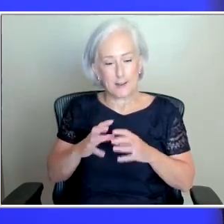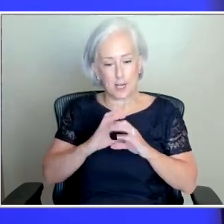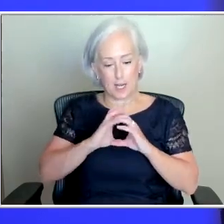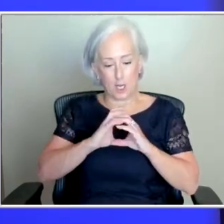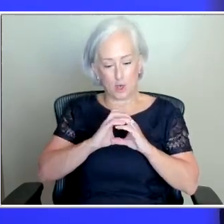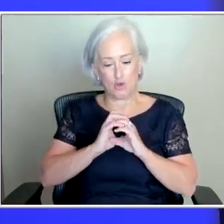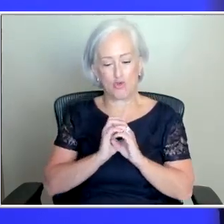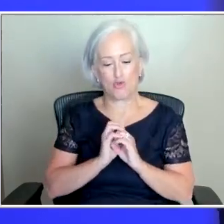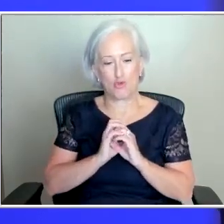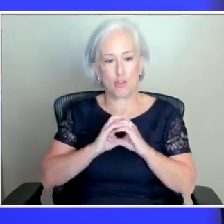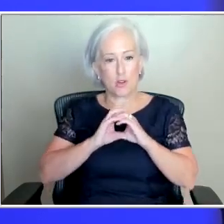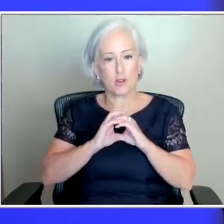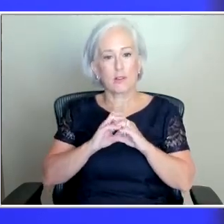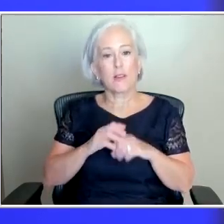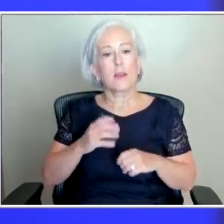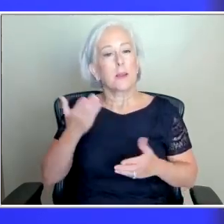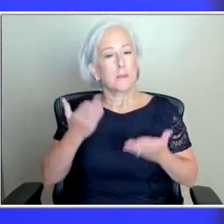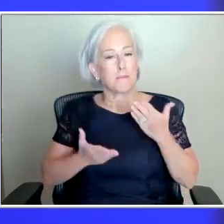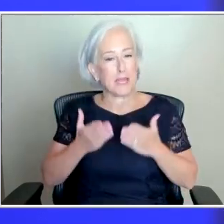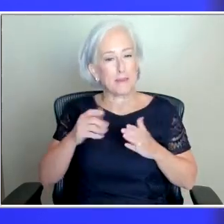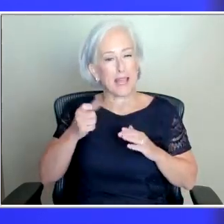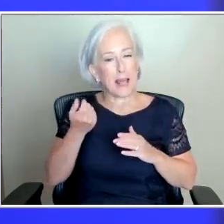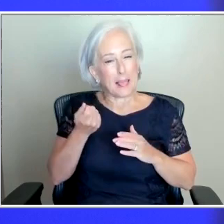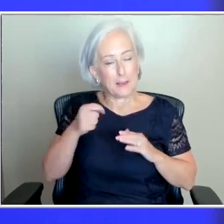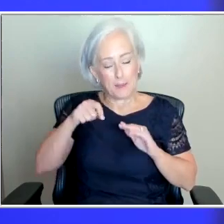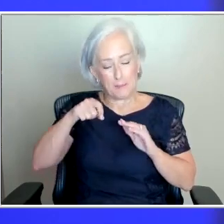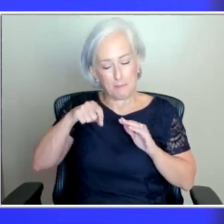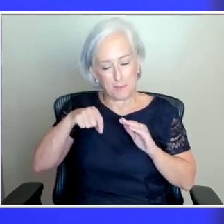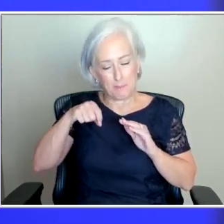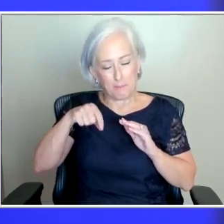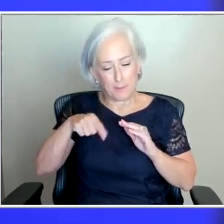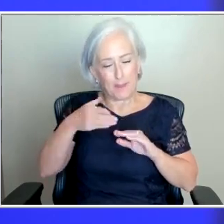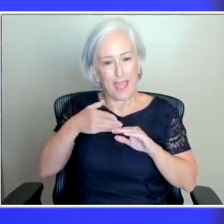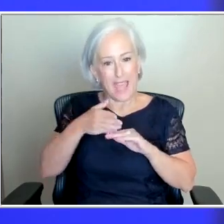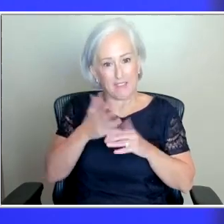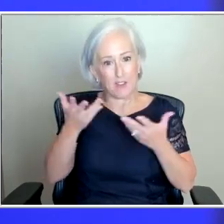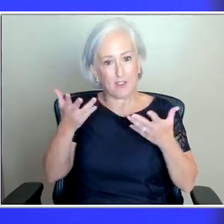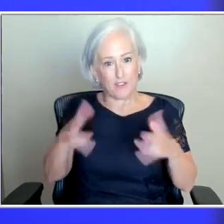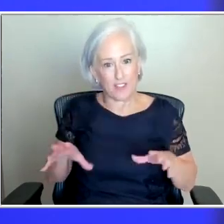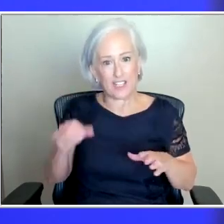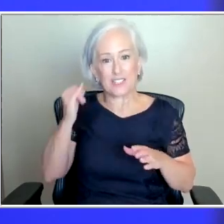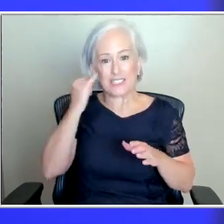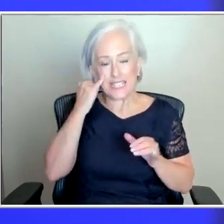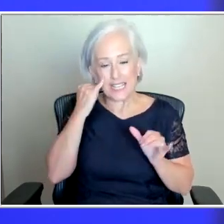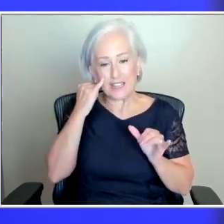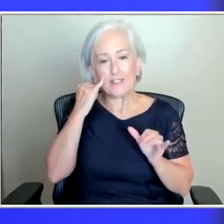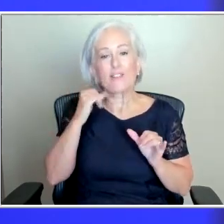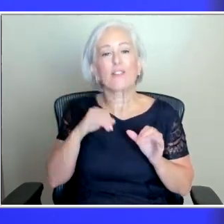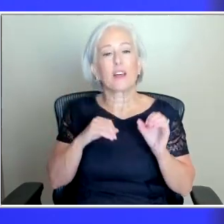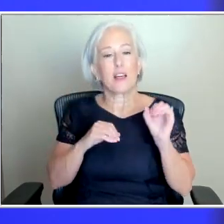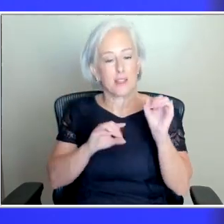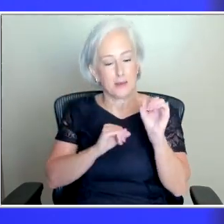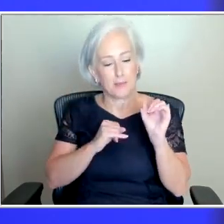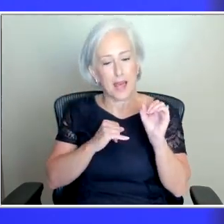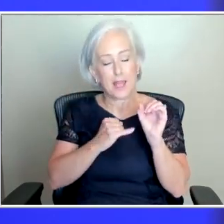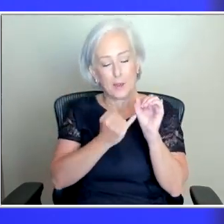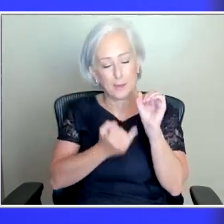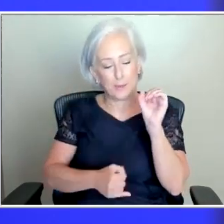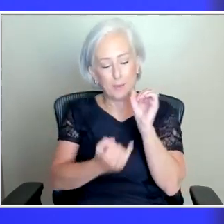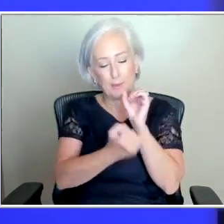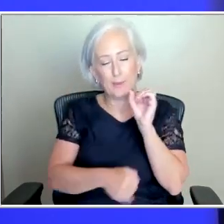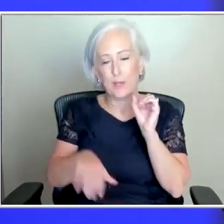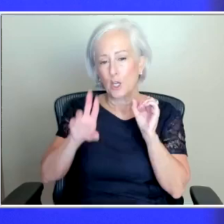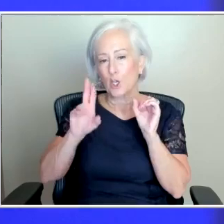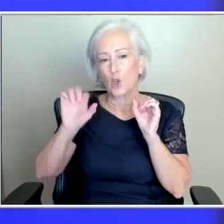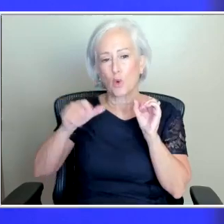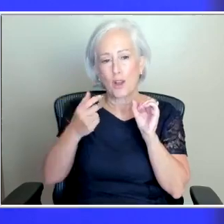after they feel like they're done. Maybe there's a little urine left in the urethra itself, and then you might be able to do some just really rapid pelvic floor